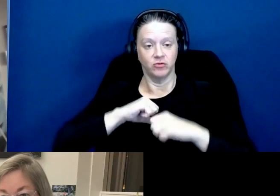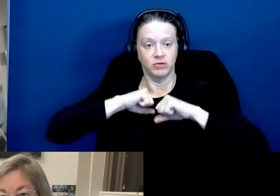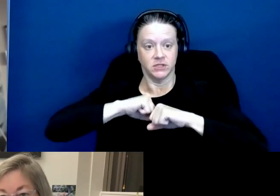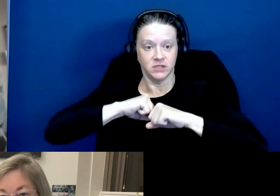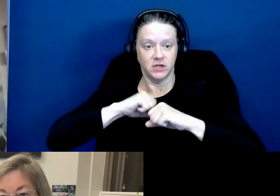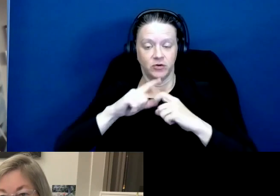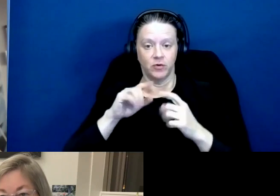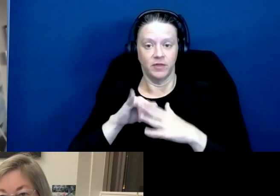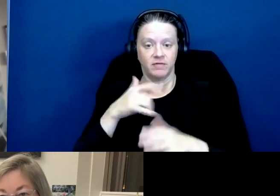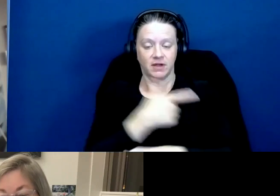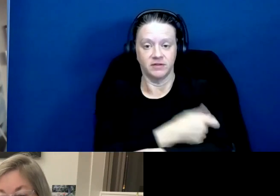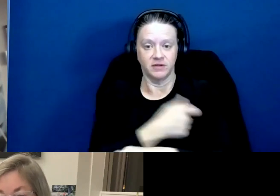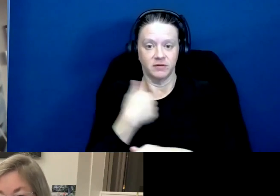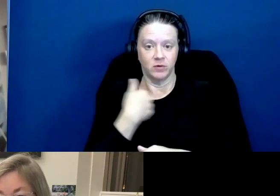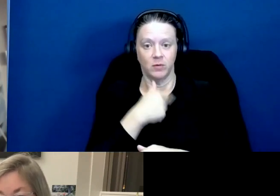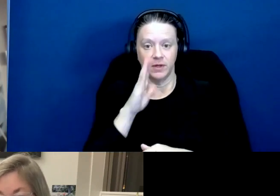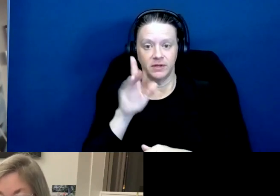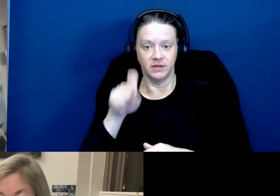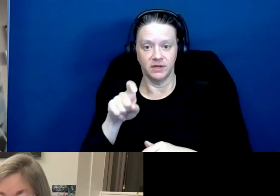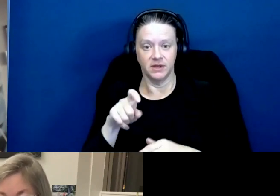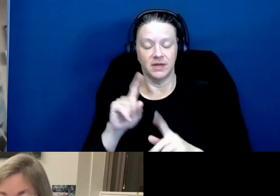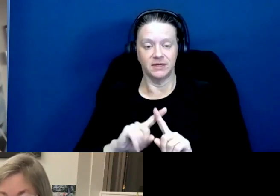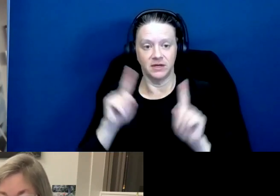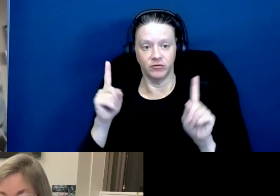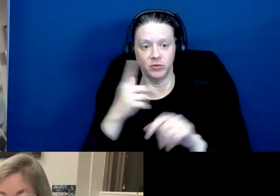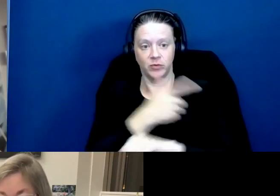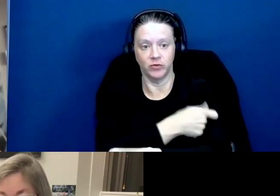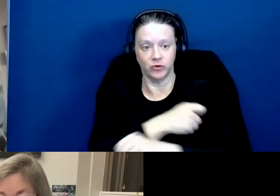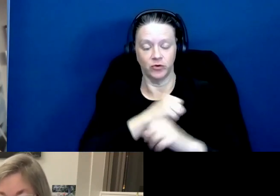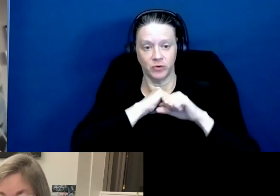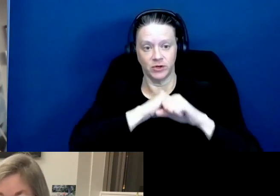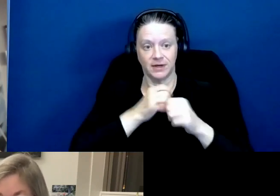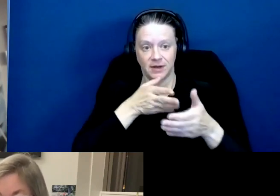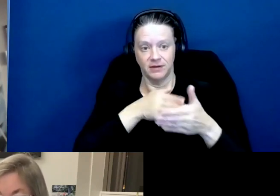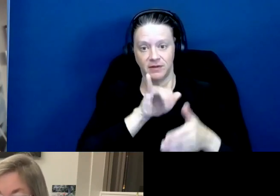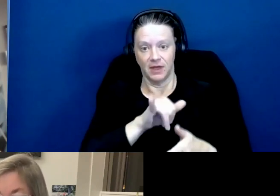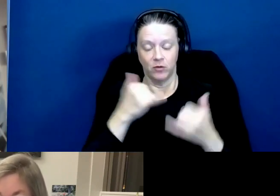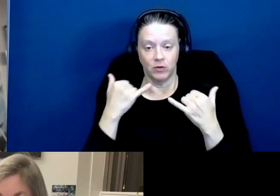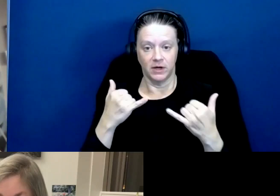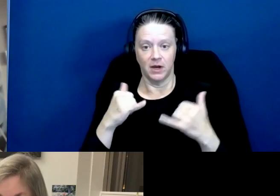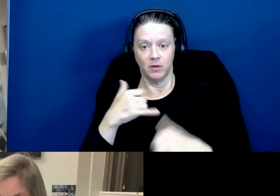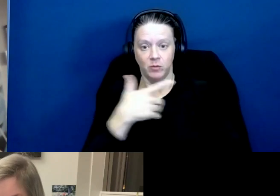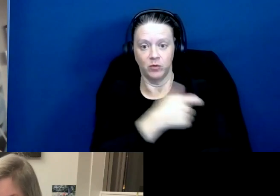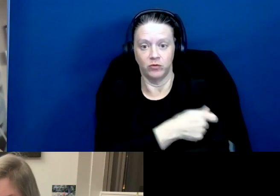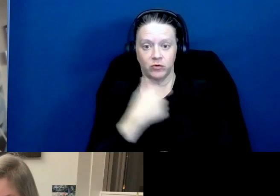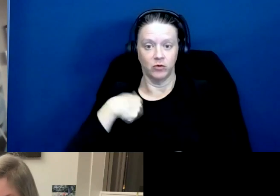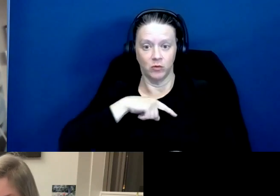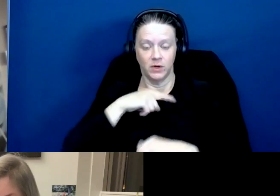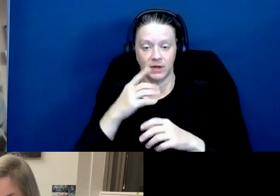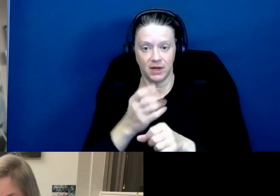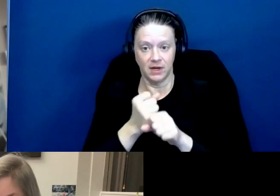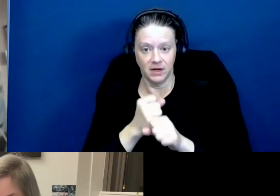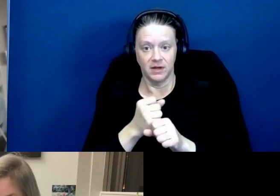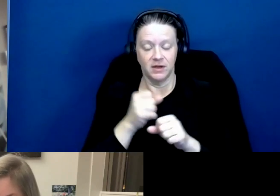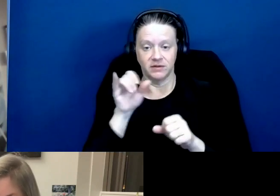a different booster that protects against that variant. Right now, the booster that we get now is the same as the